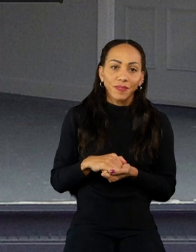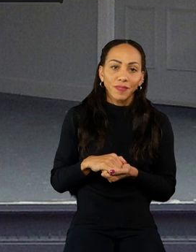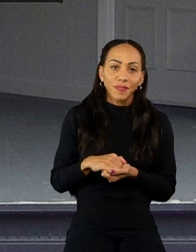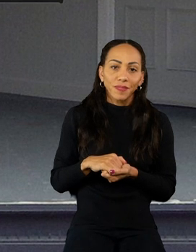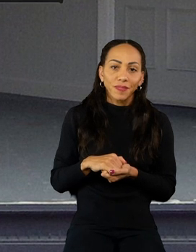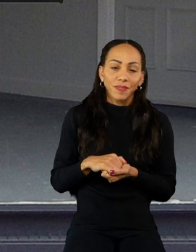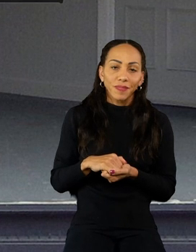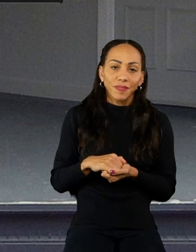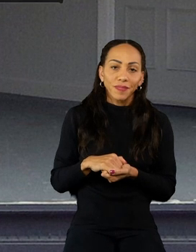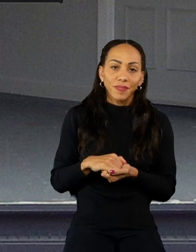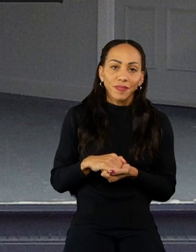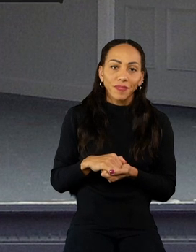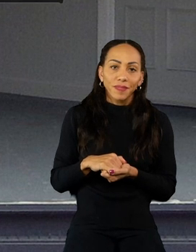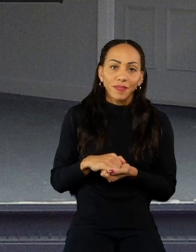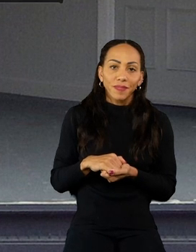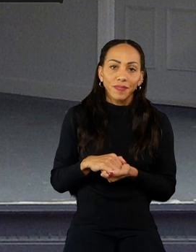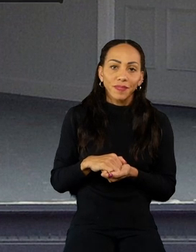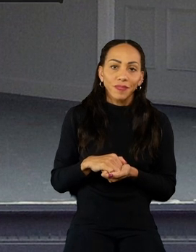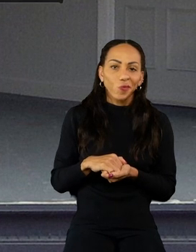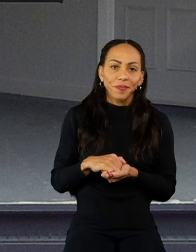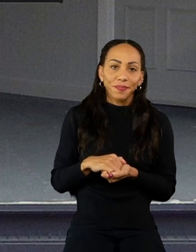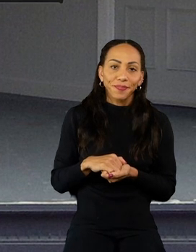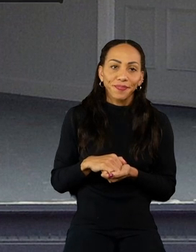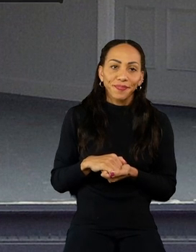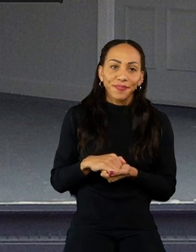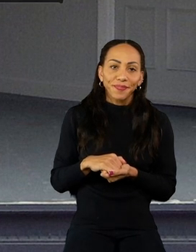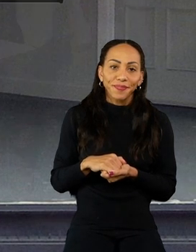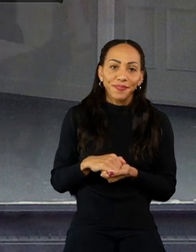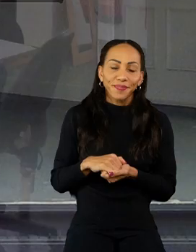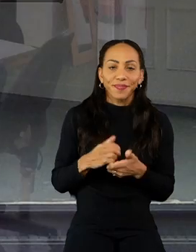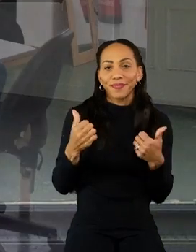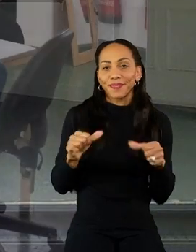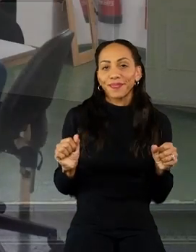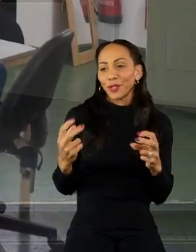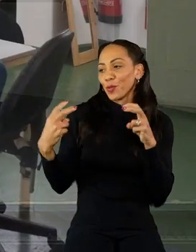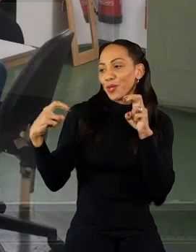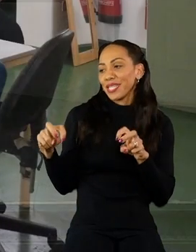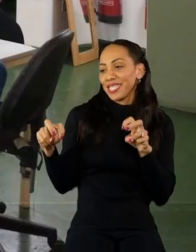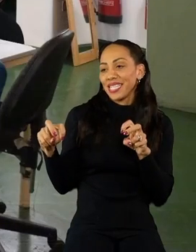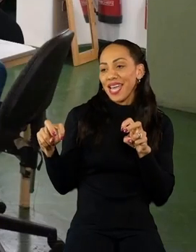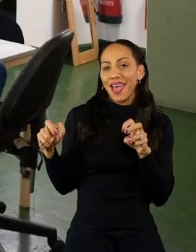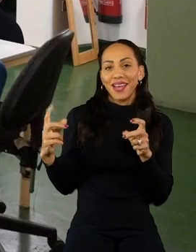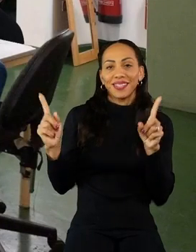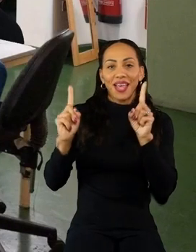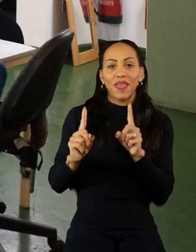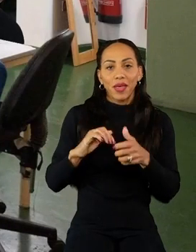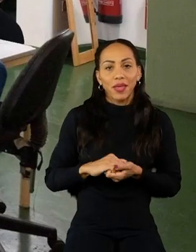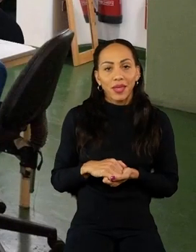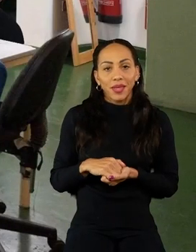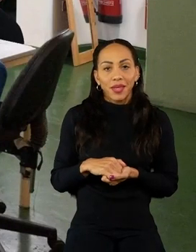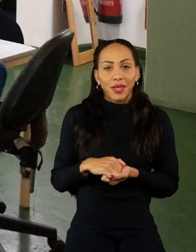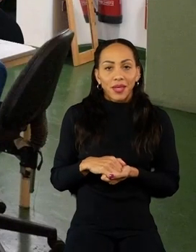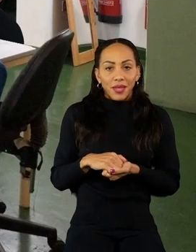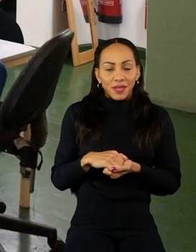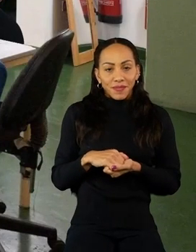I'm going to put you up on here so I can see you. Where are we? There we go. I can then fade to there. There we are. We're sitting